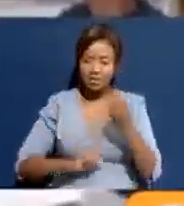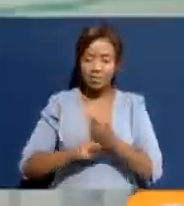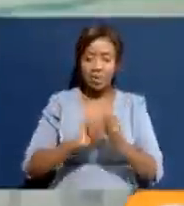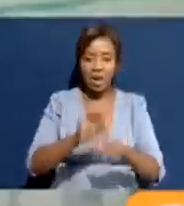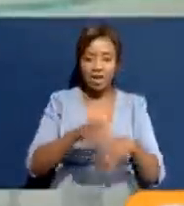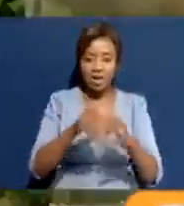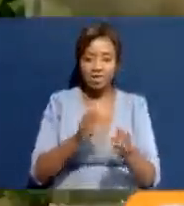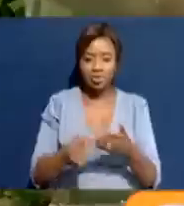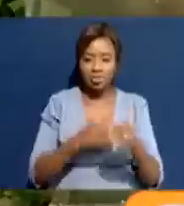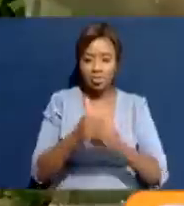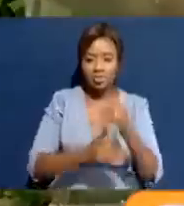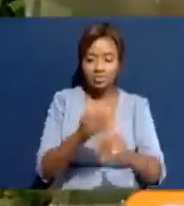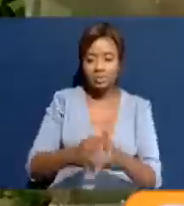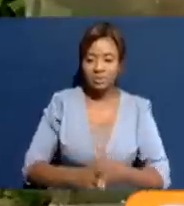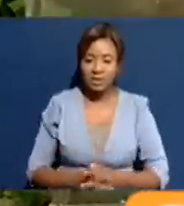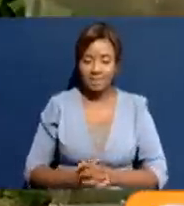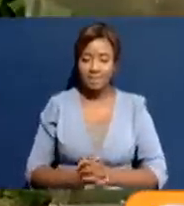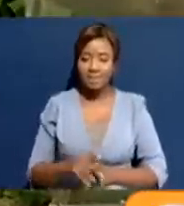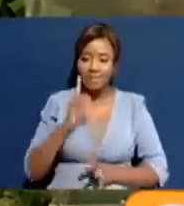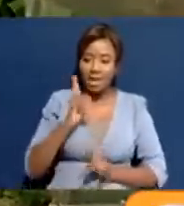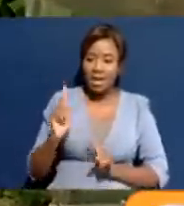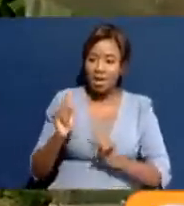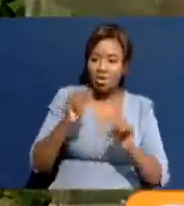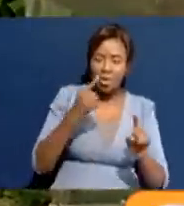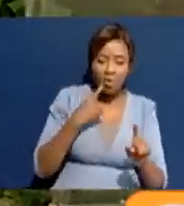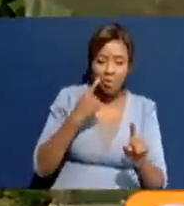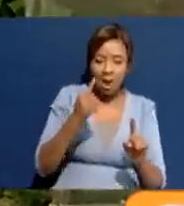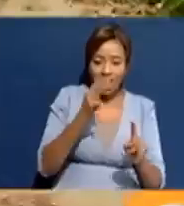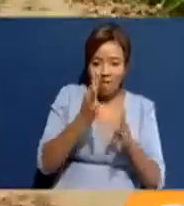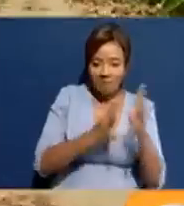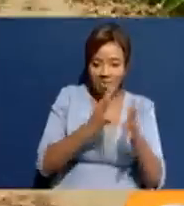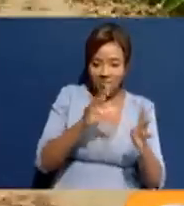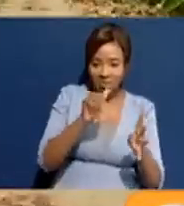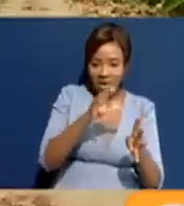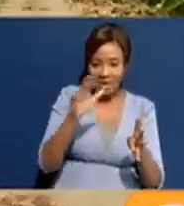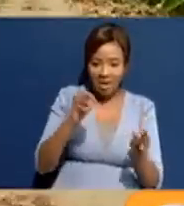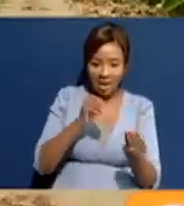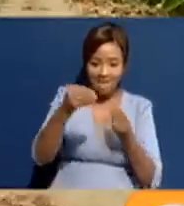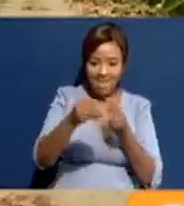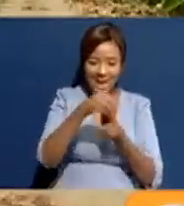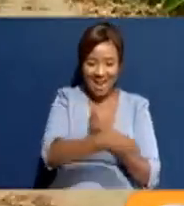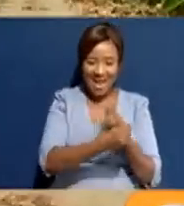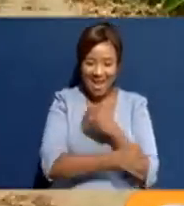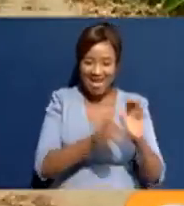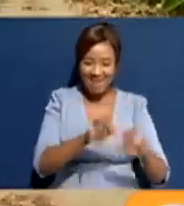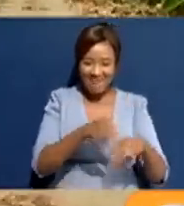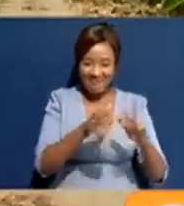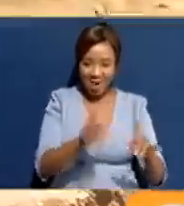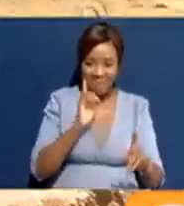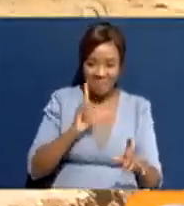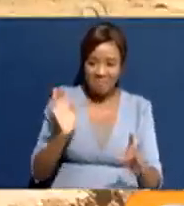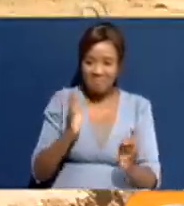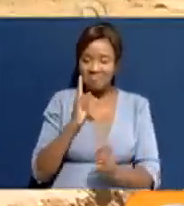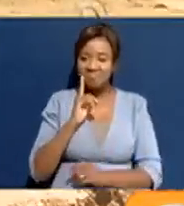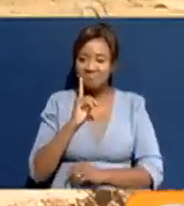agricultural practices. A visit to their 144 acres banana farm, and one notices how they have